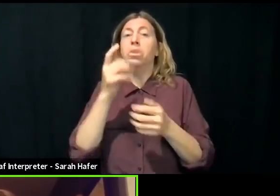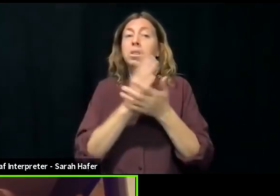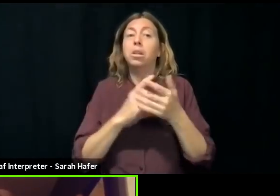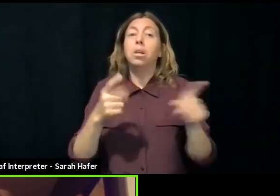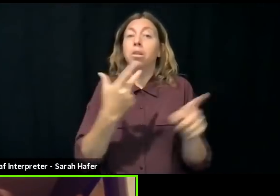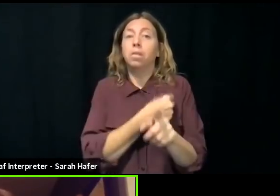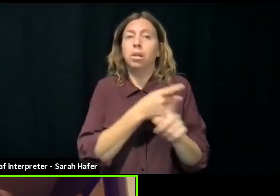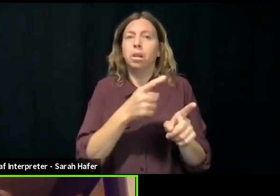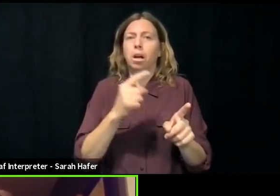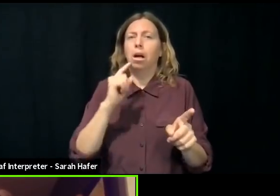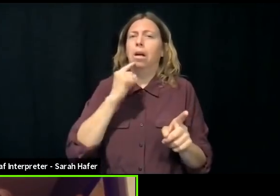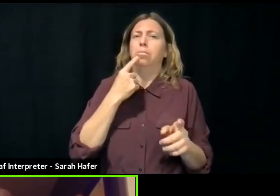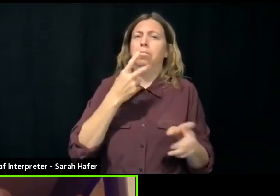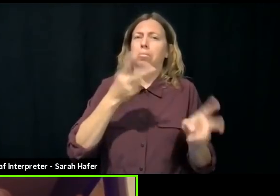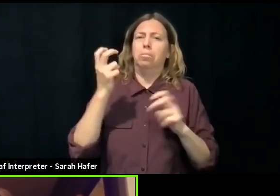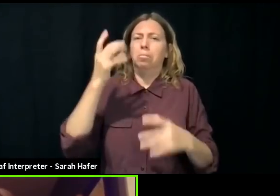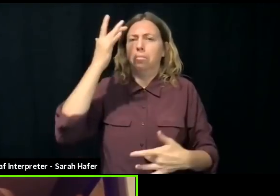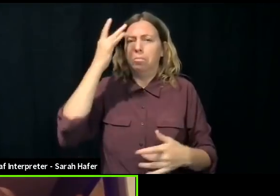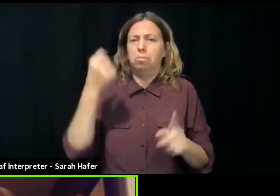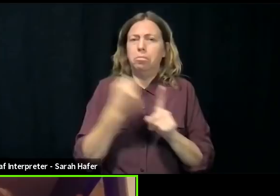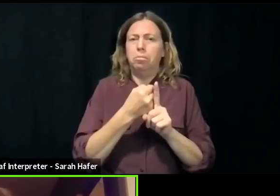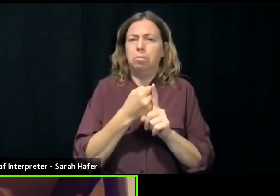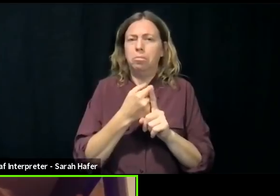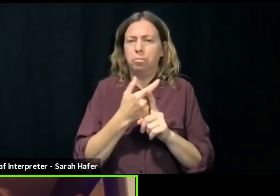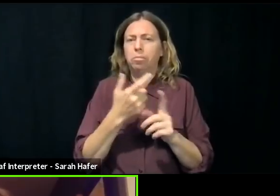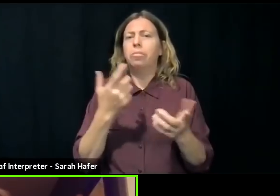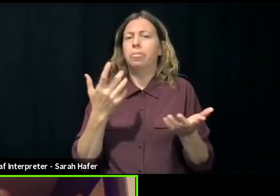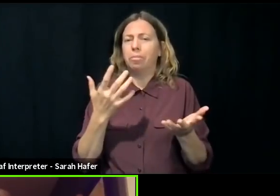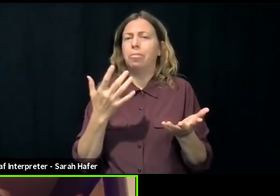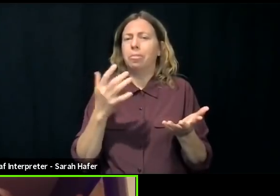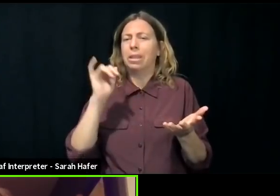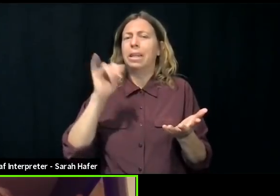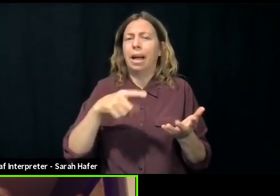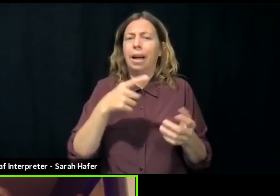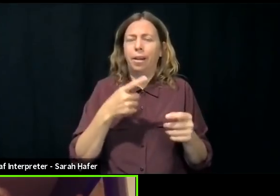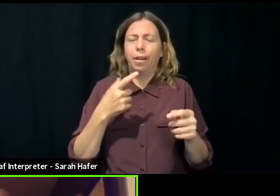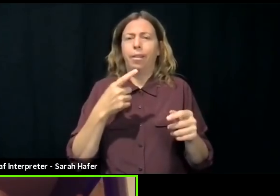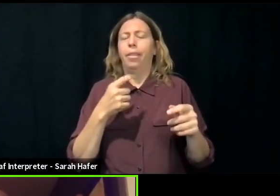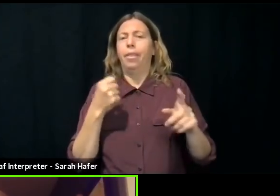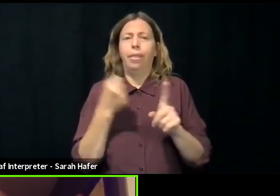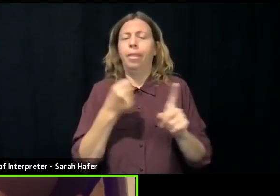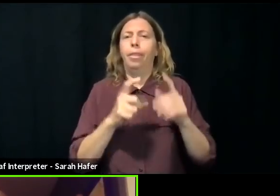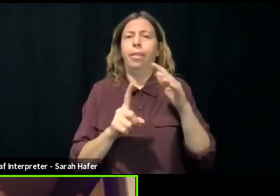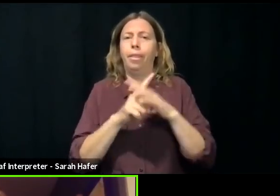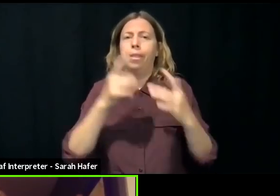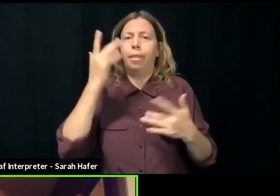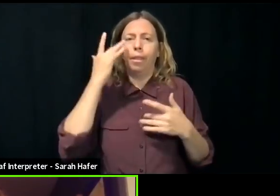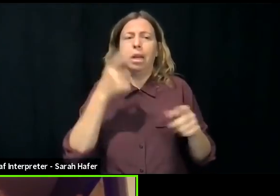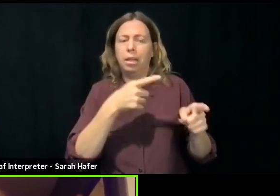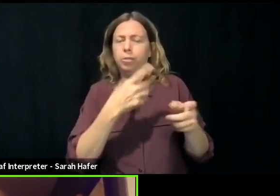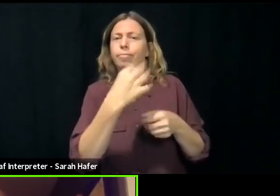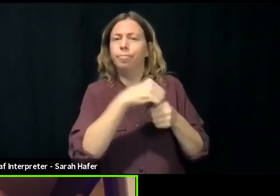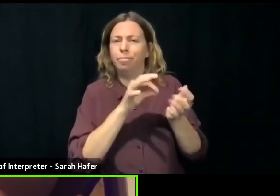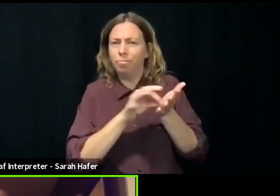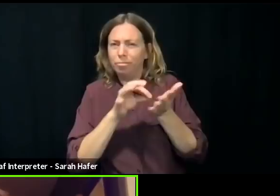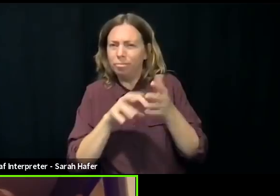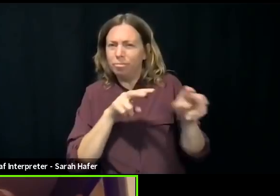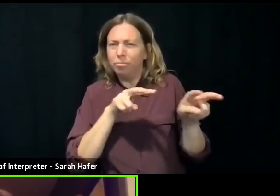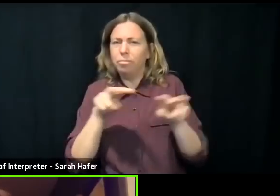Adverse Events Reporting System, or VAERS, and the frequency of these reports is extremely low. Amongst